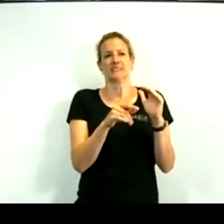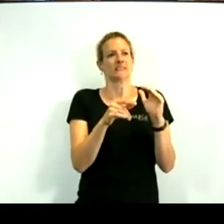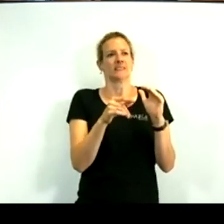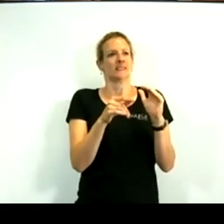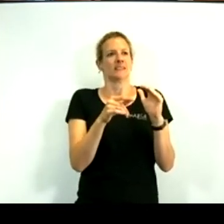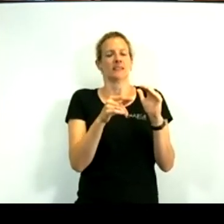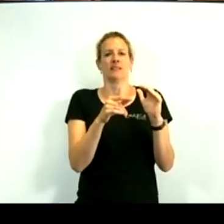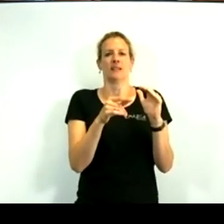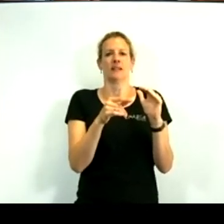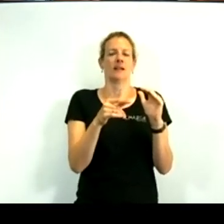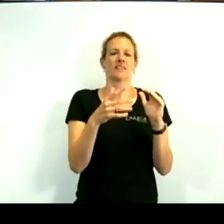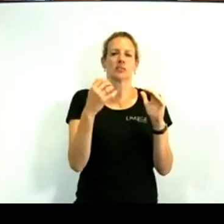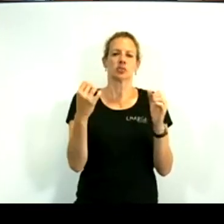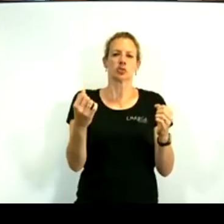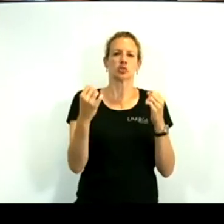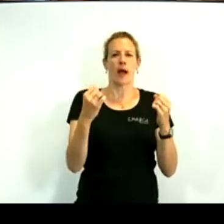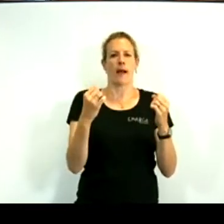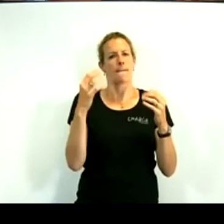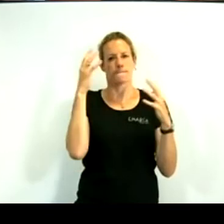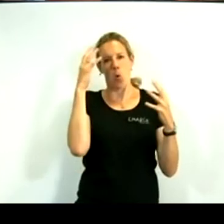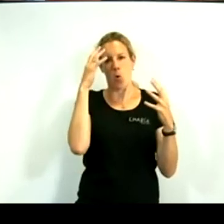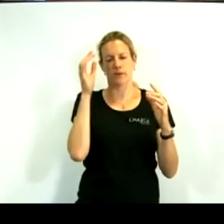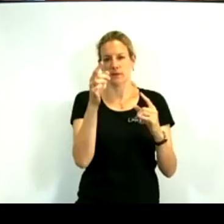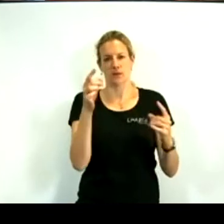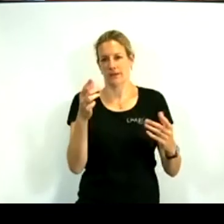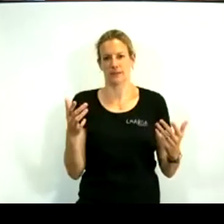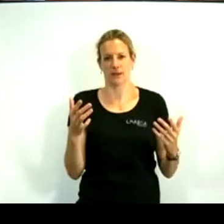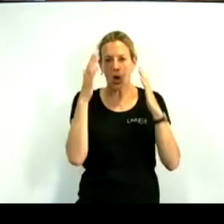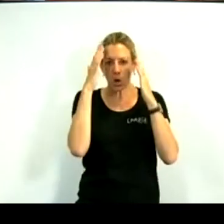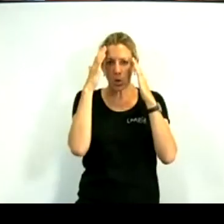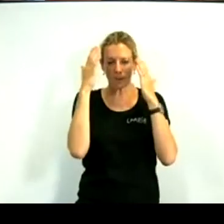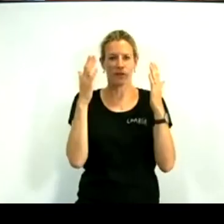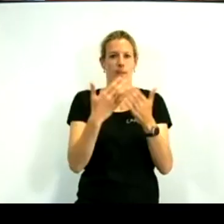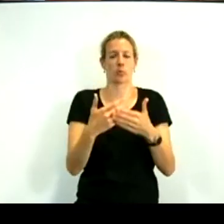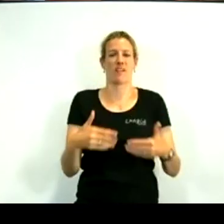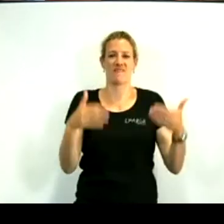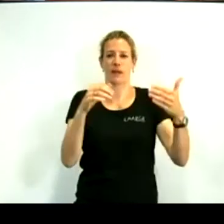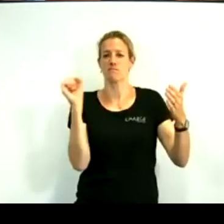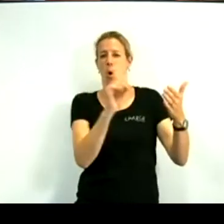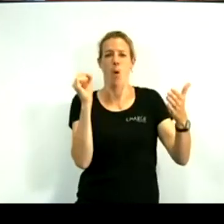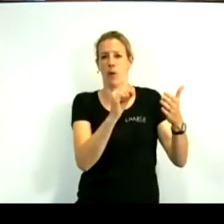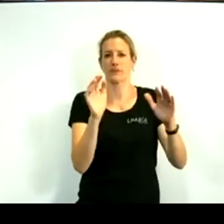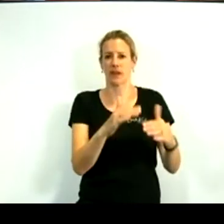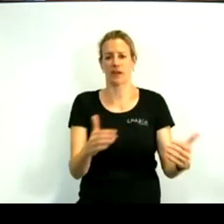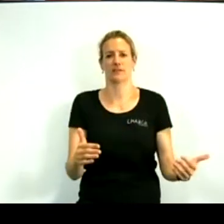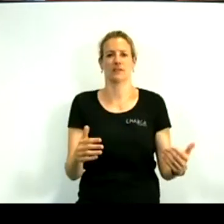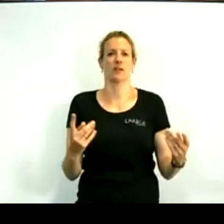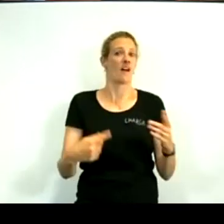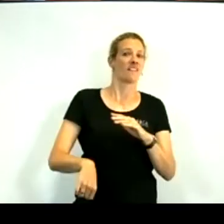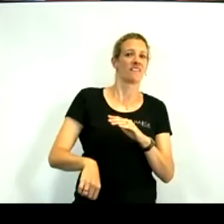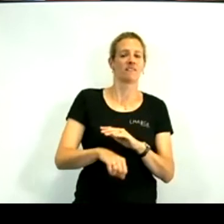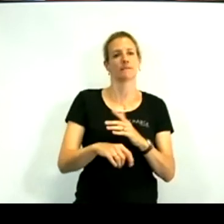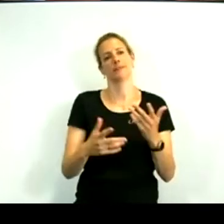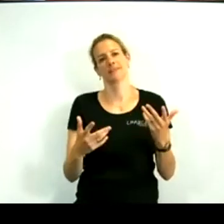banging. You don't want them playing rugby or American football. You don't want